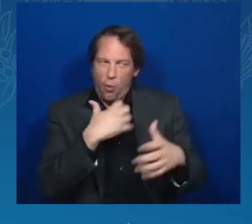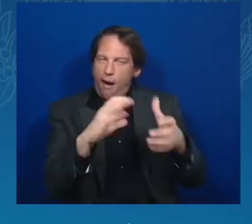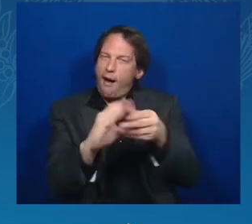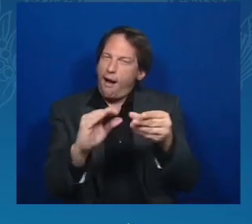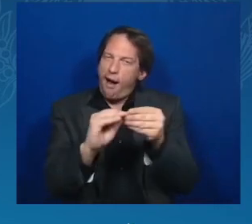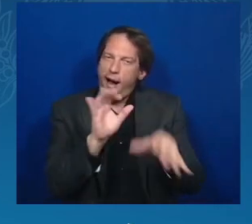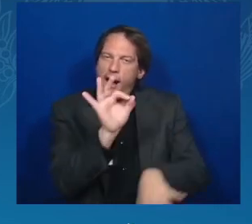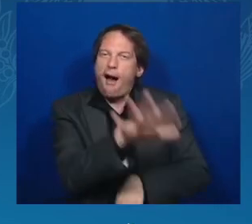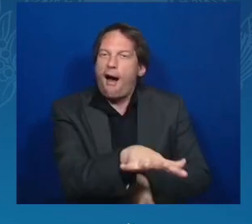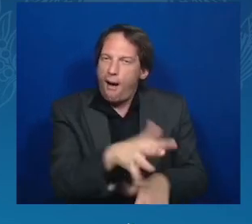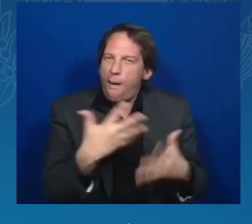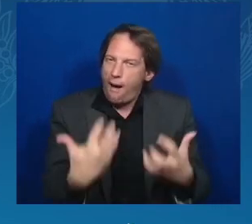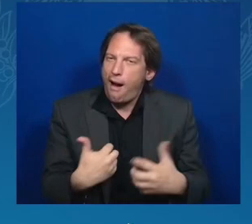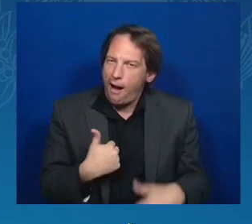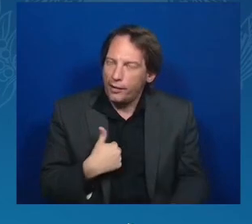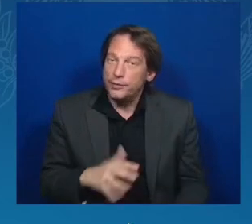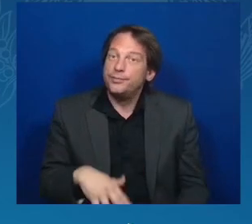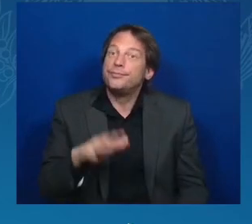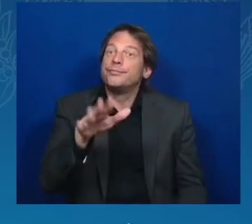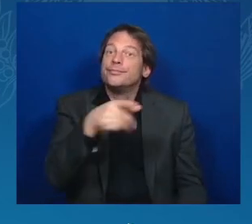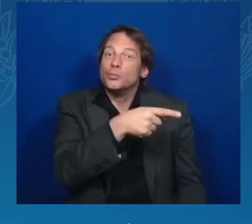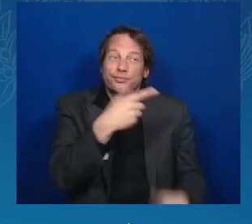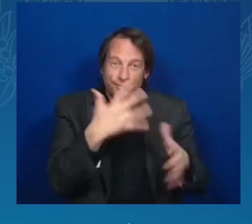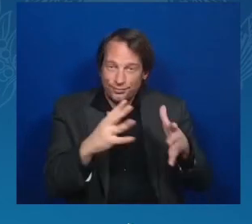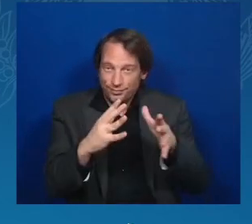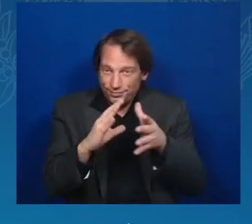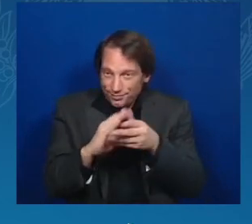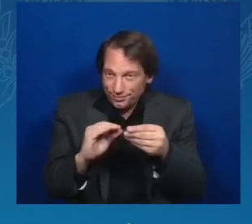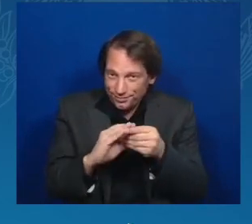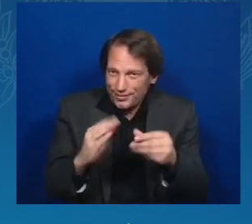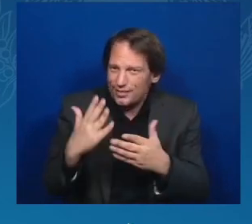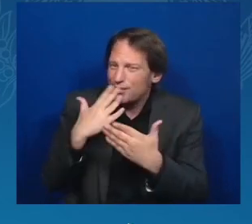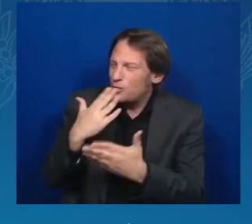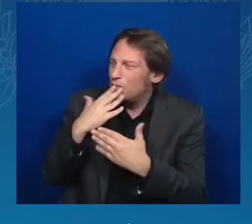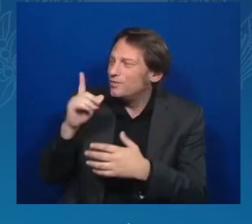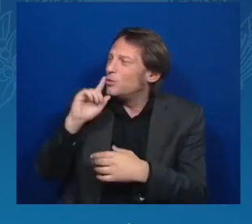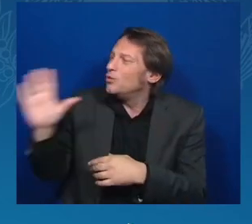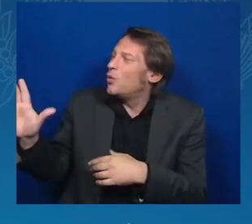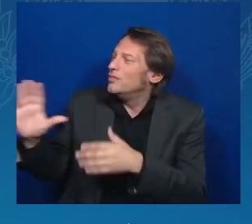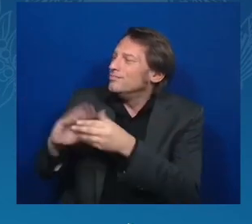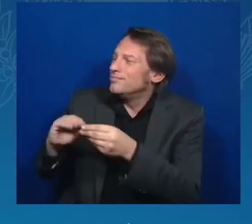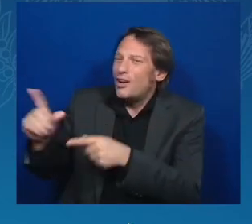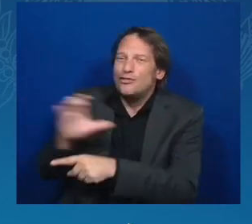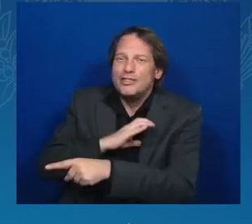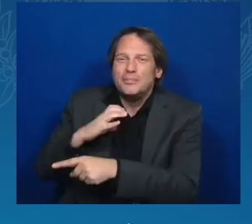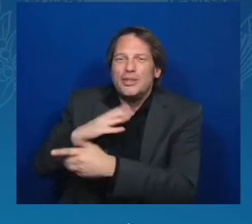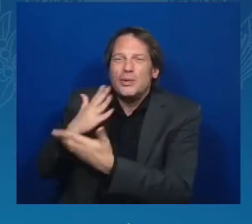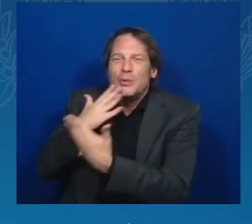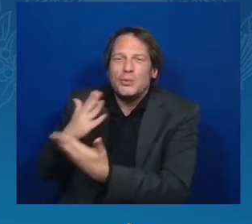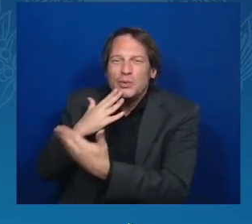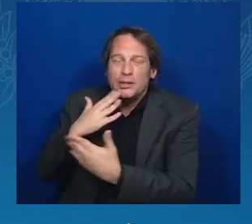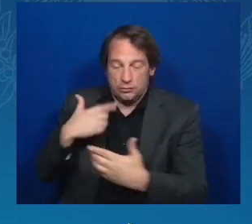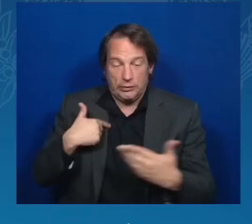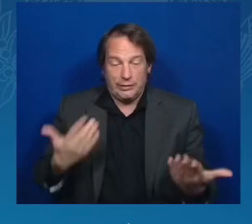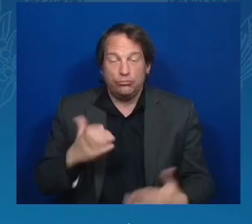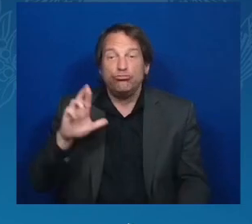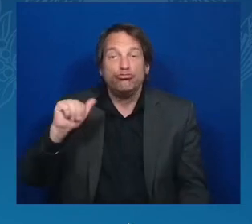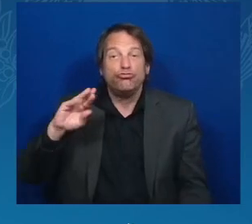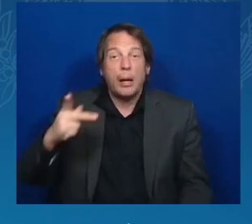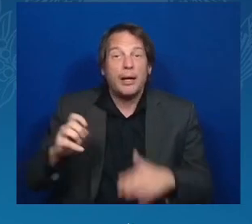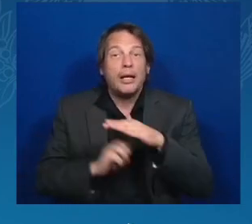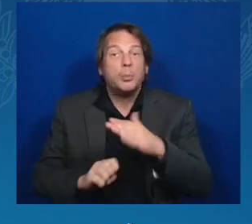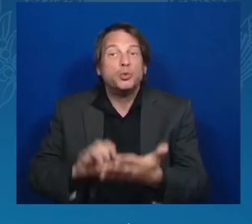Congressman Evans, we are here at Cramp Elementary School, and so I think we will just do a round robin and start out with Tanya